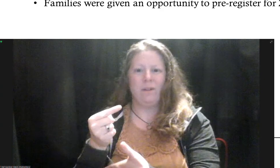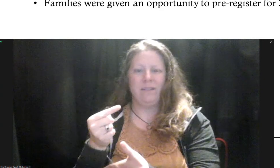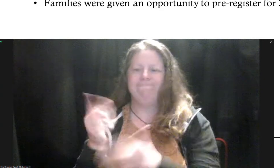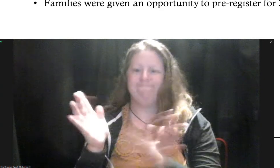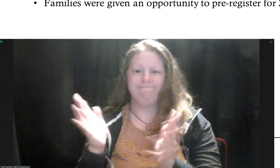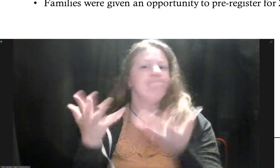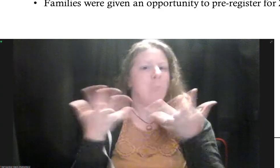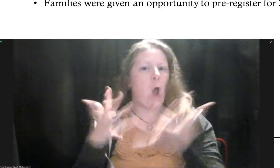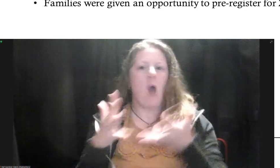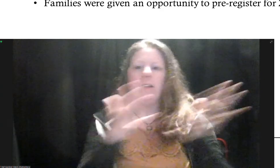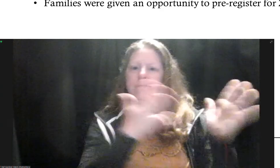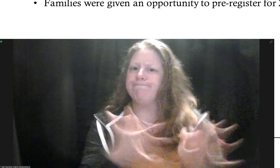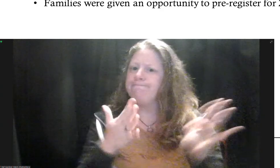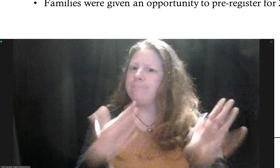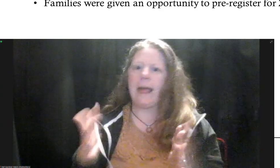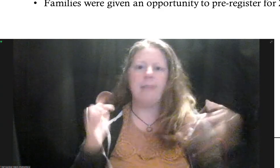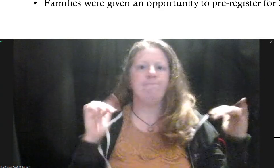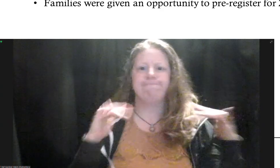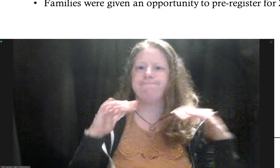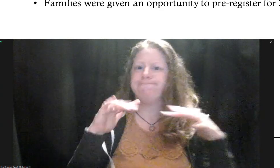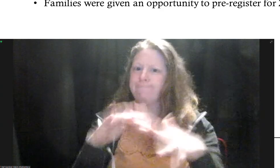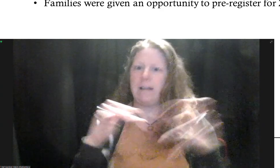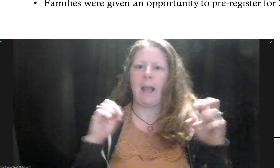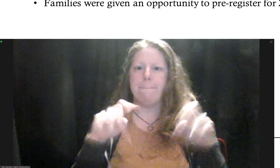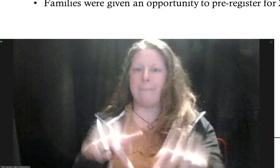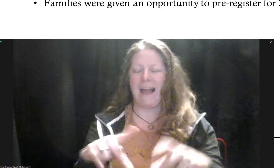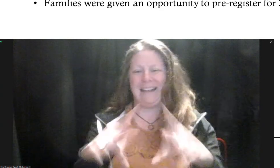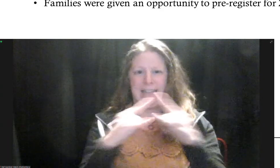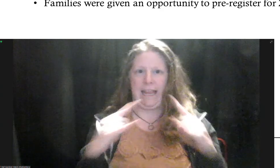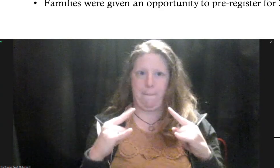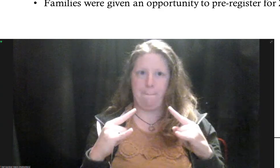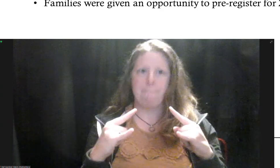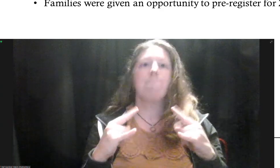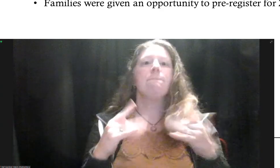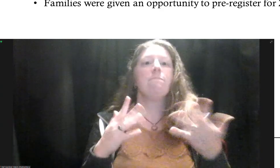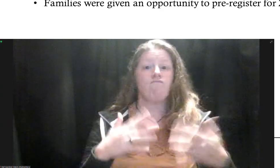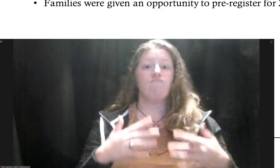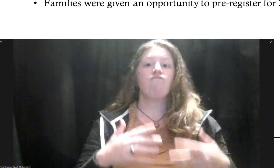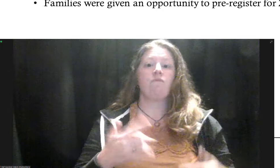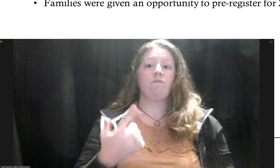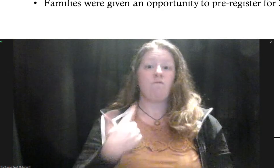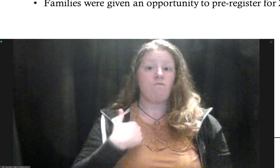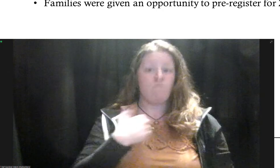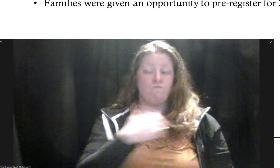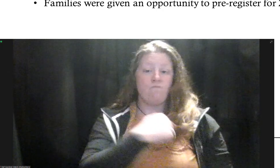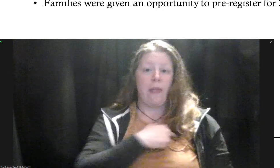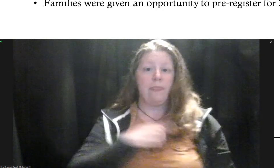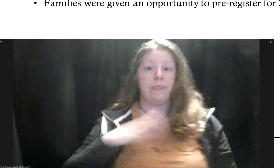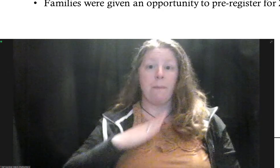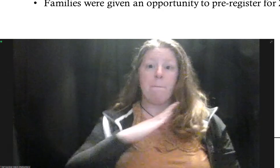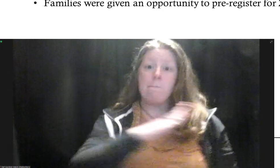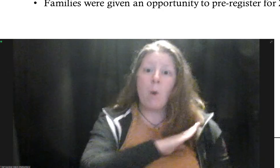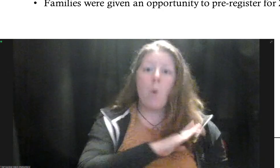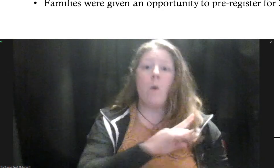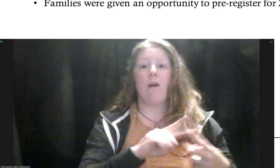year's registration. So that was already in the plan. We were coming back together for camp.